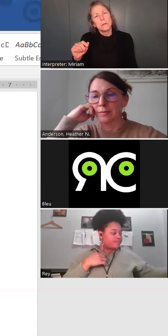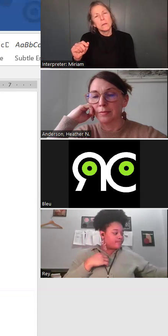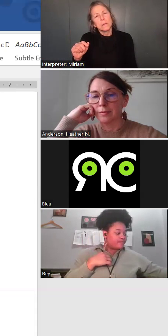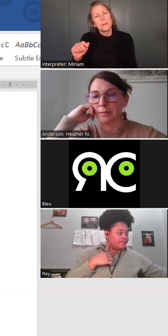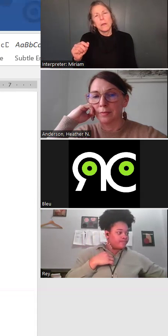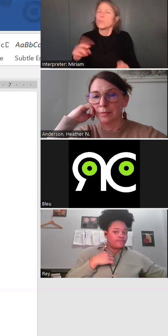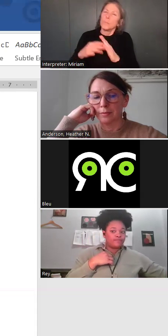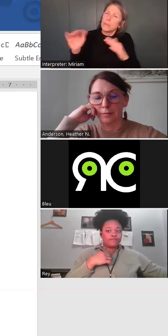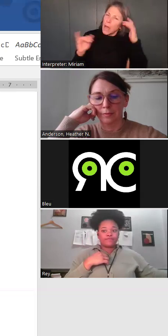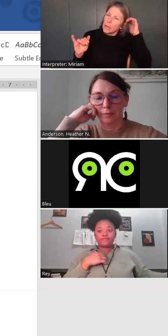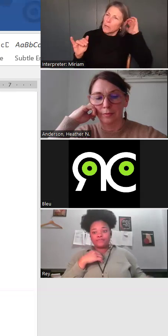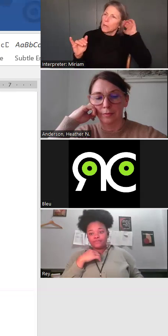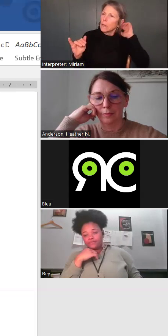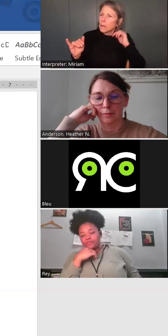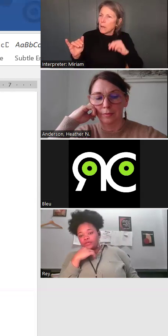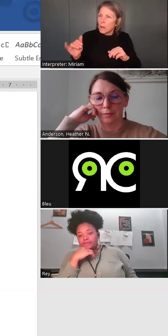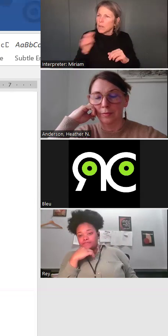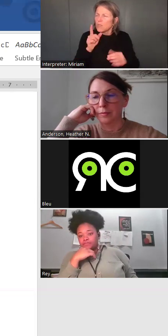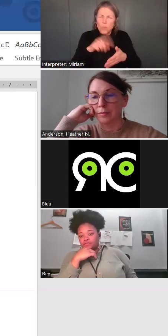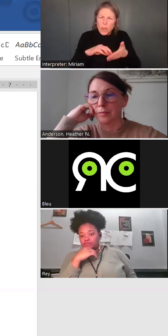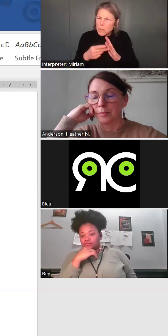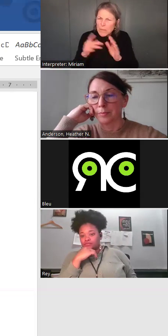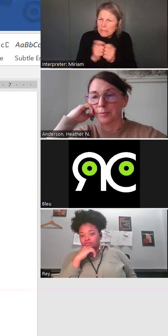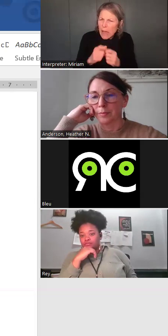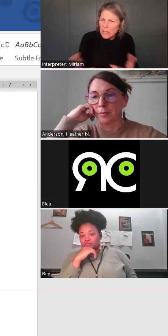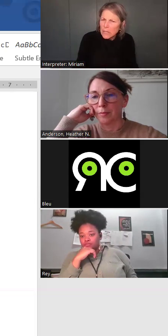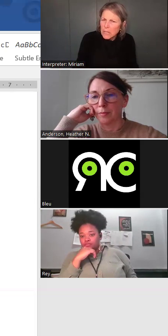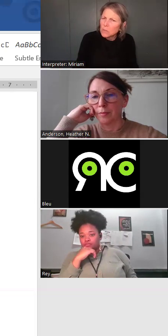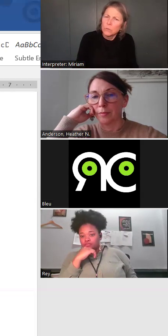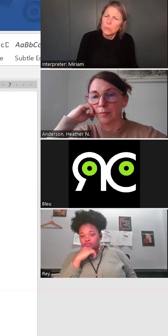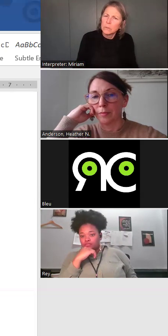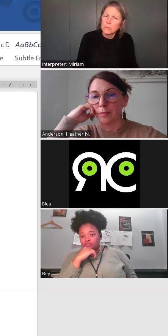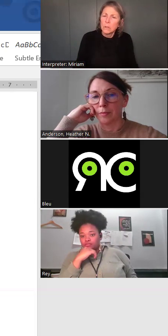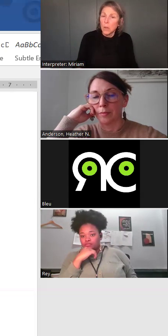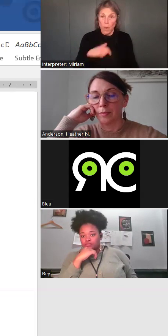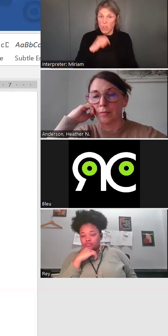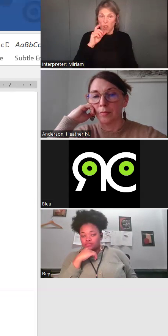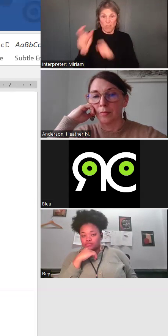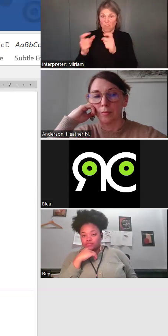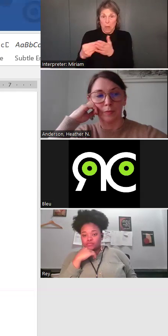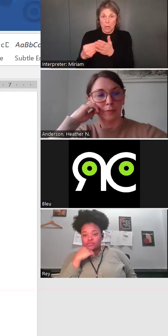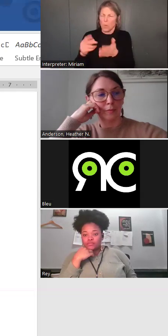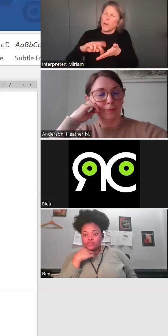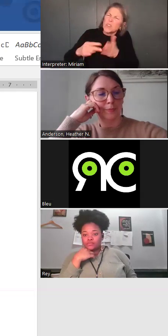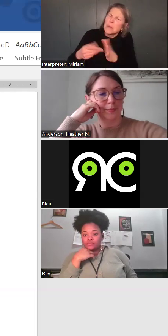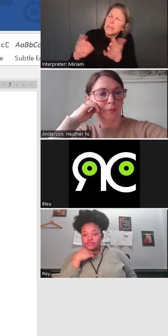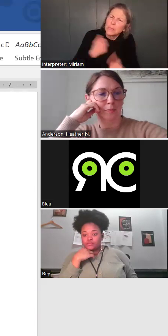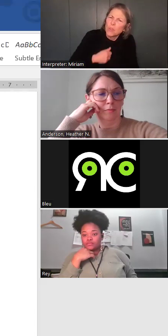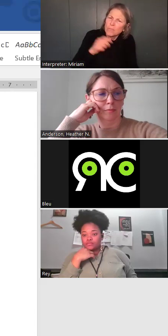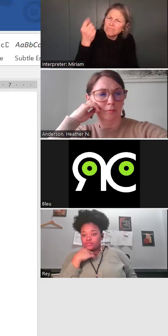you mean like try? Well, I mean, I'm not sure what you mean exactly, because it's not like we're giving money. I mean, what do you mean exactly?